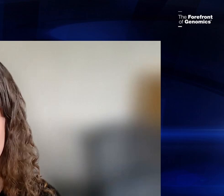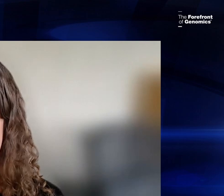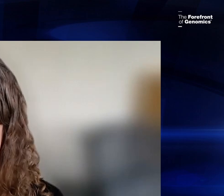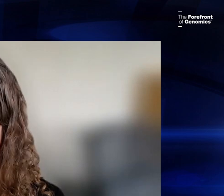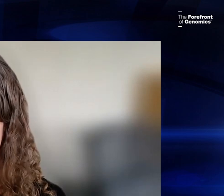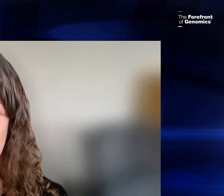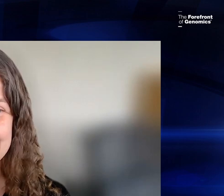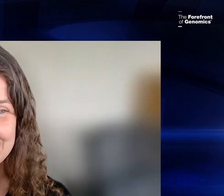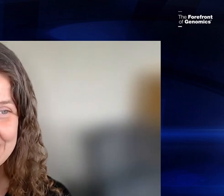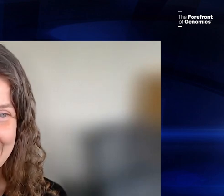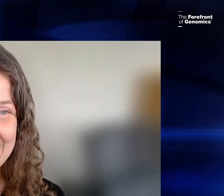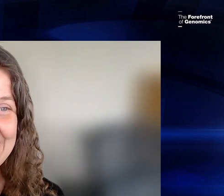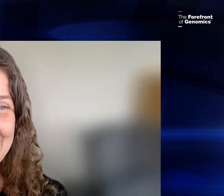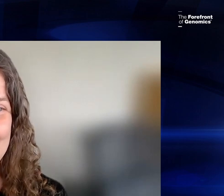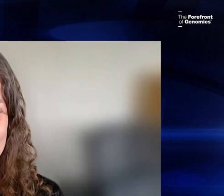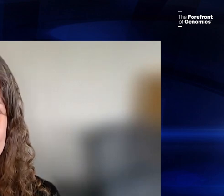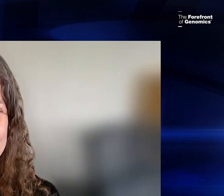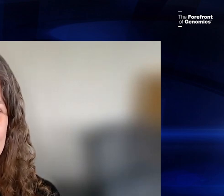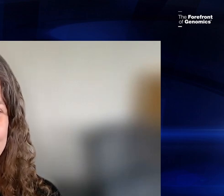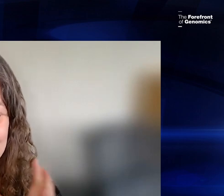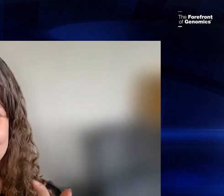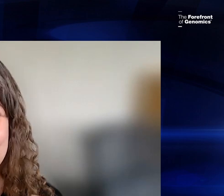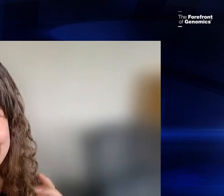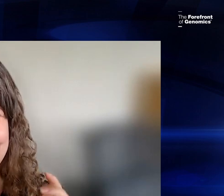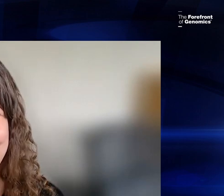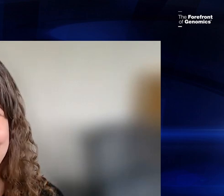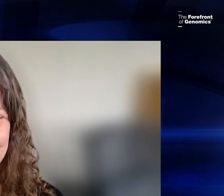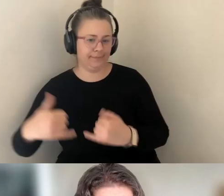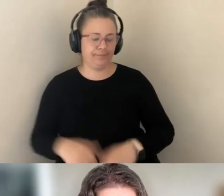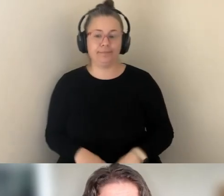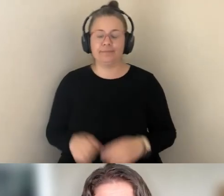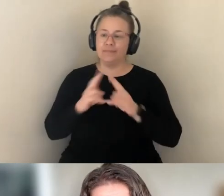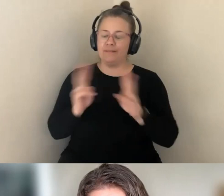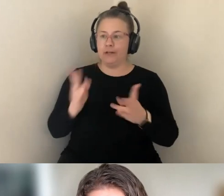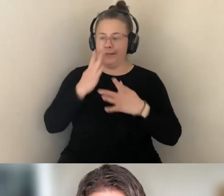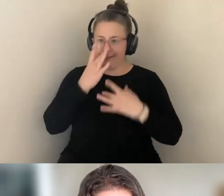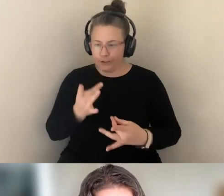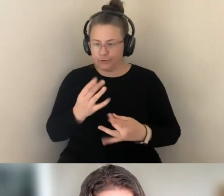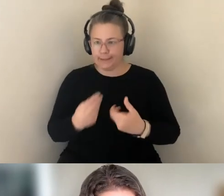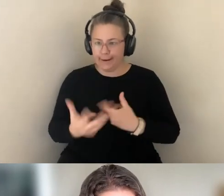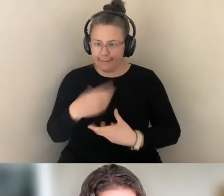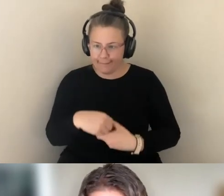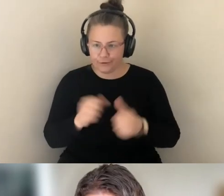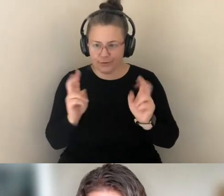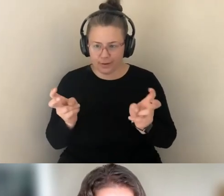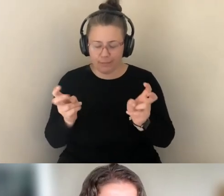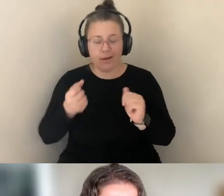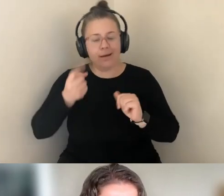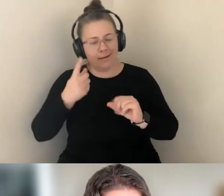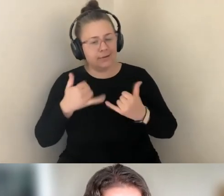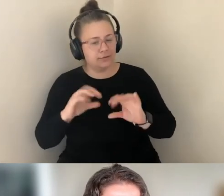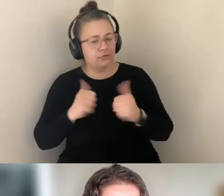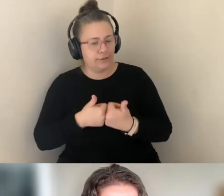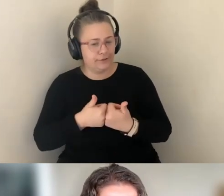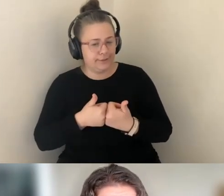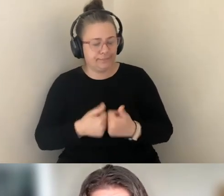from history into the present day. It's been such an engaging topic and it's a challenging one. And I'm happy to be here to kind of help us think it